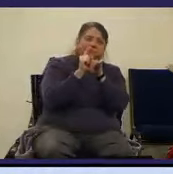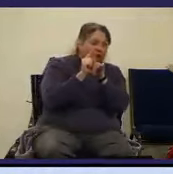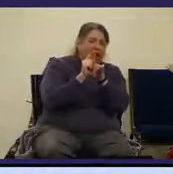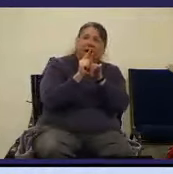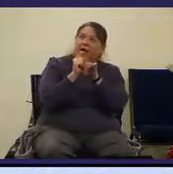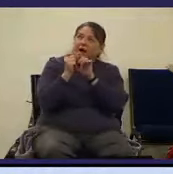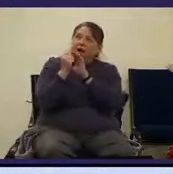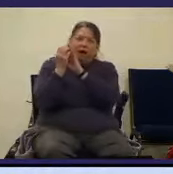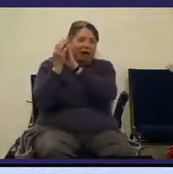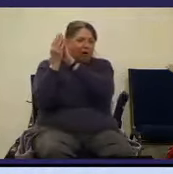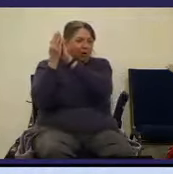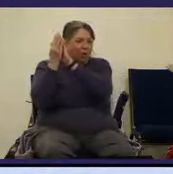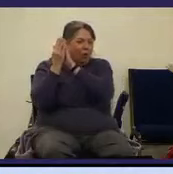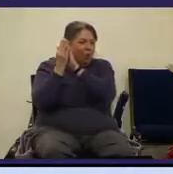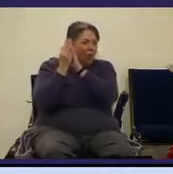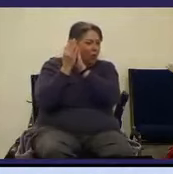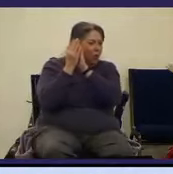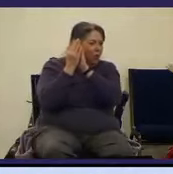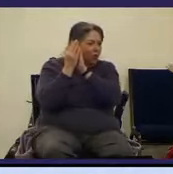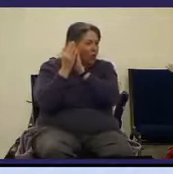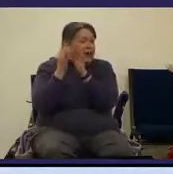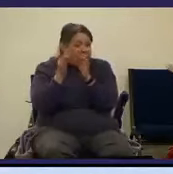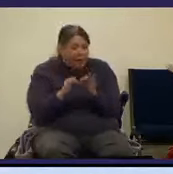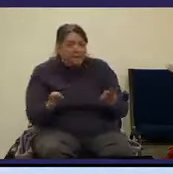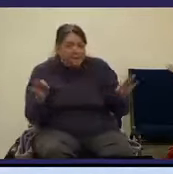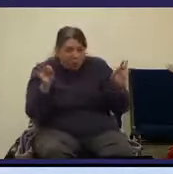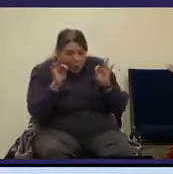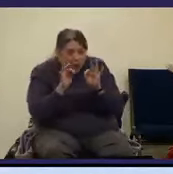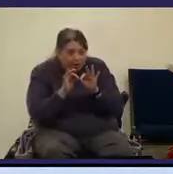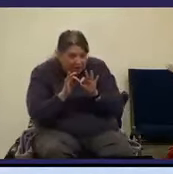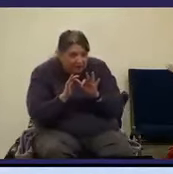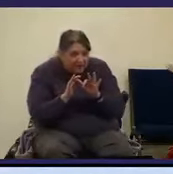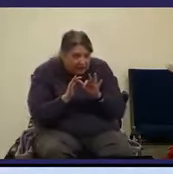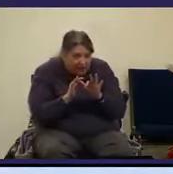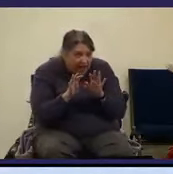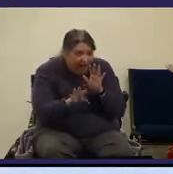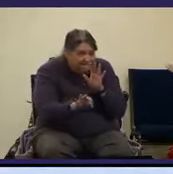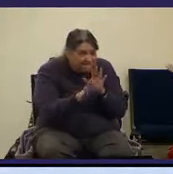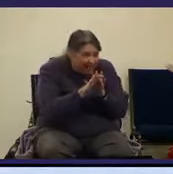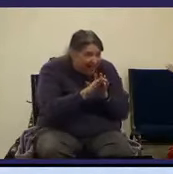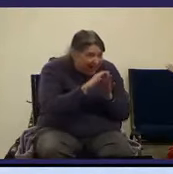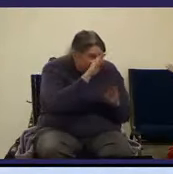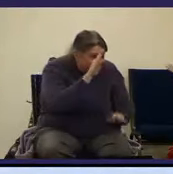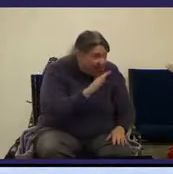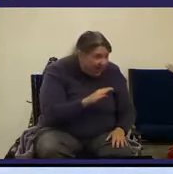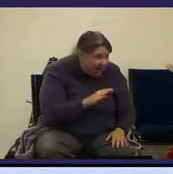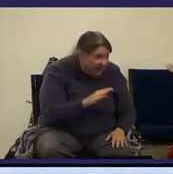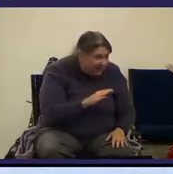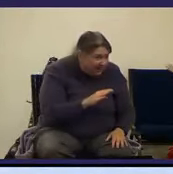of losing that as it was to find God to begin with. That's some deep, deep stuff there.